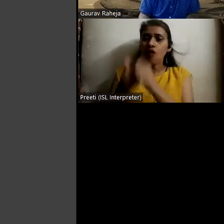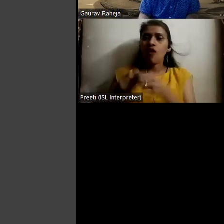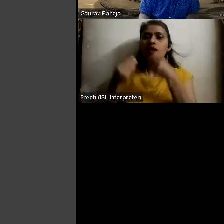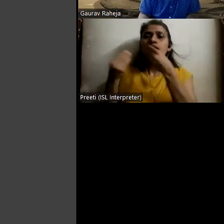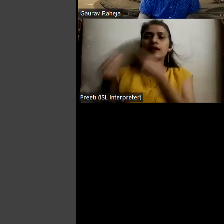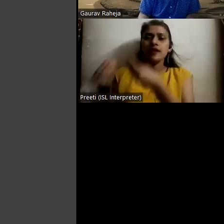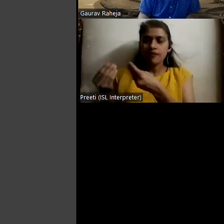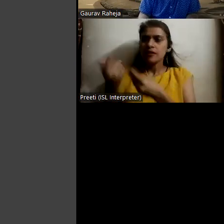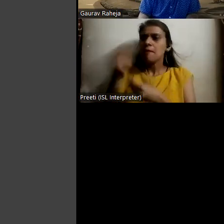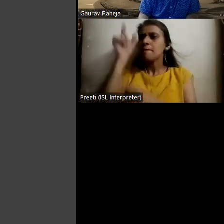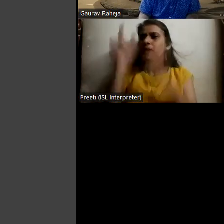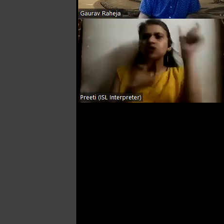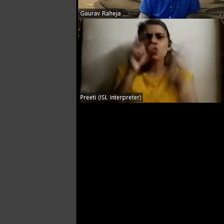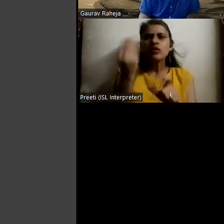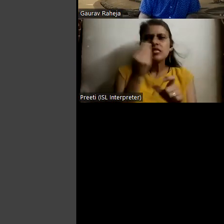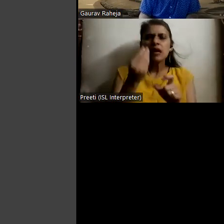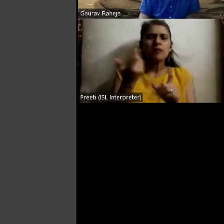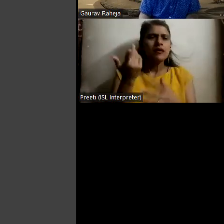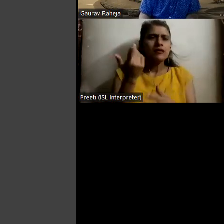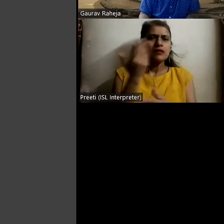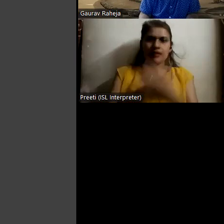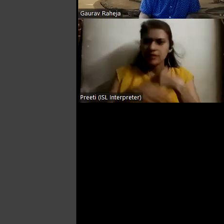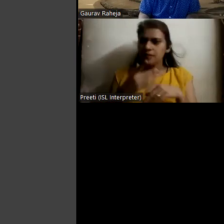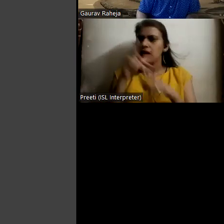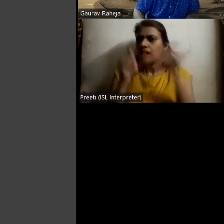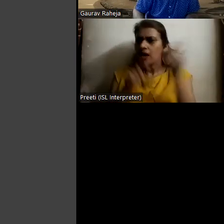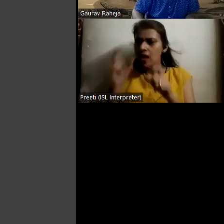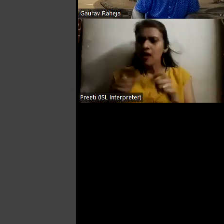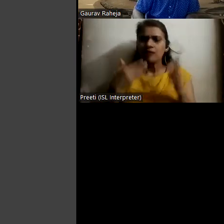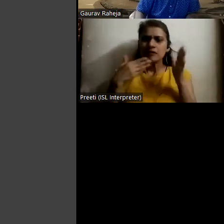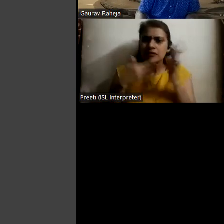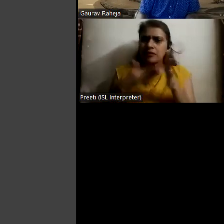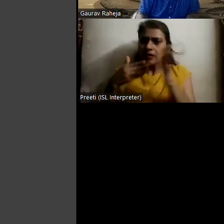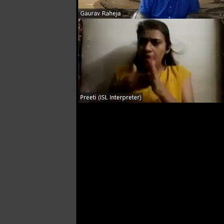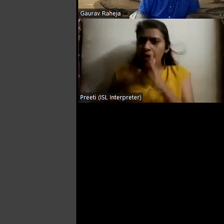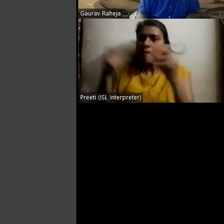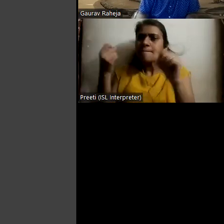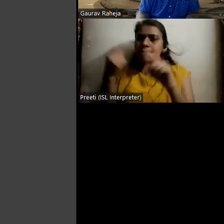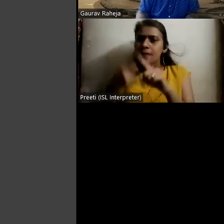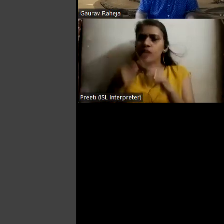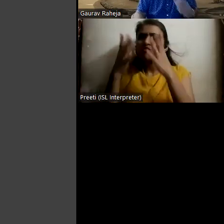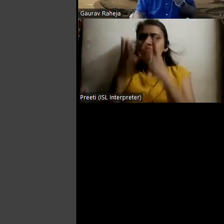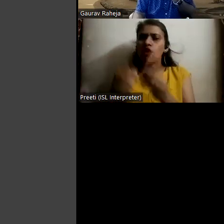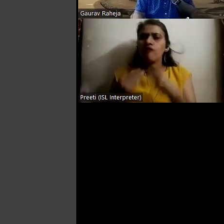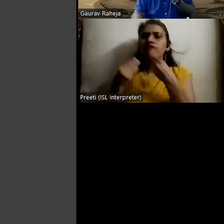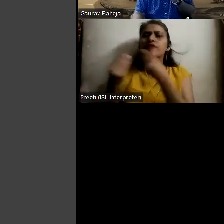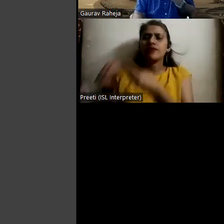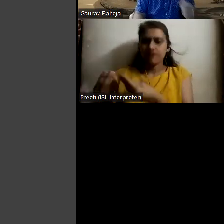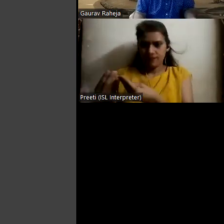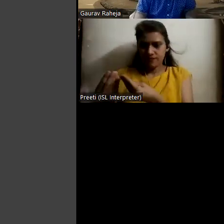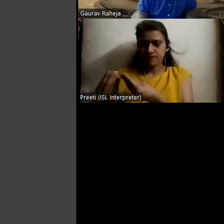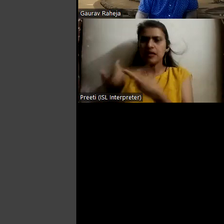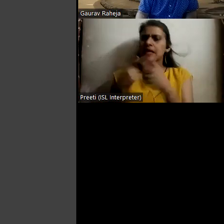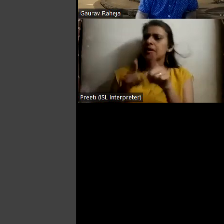some difficulties in doing daily life activities. Okay. That's my portion. Can you give us an